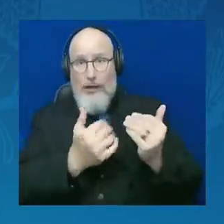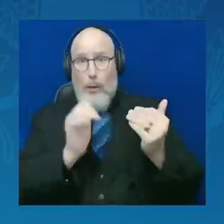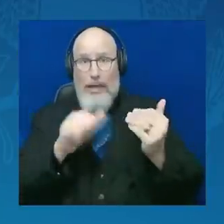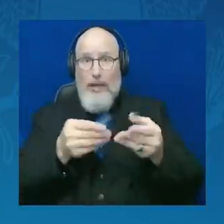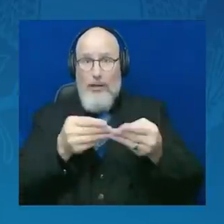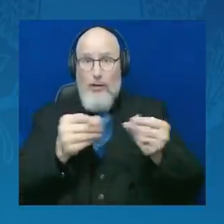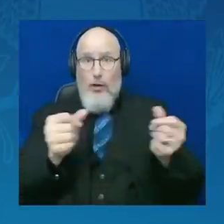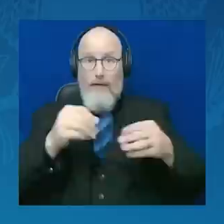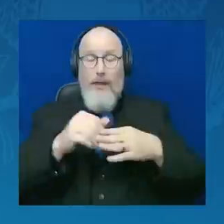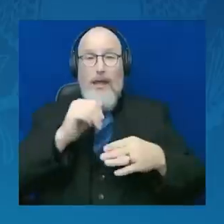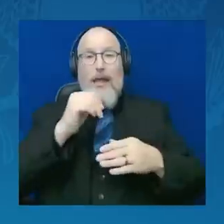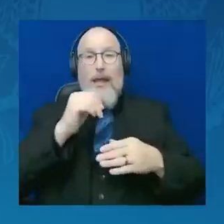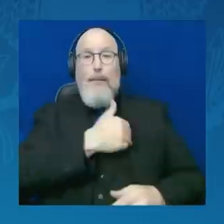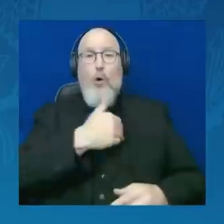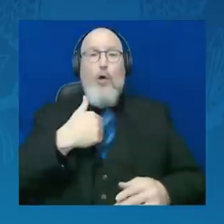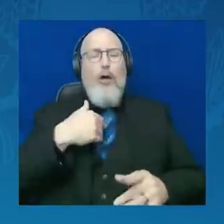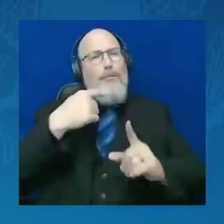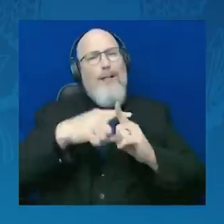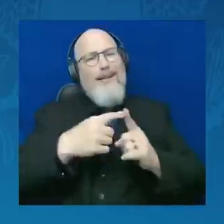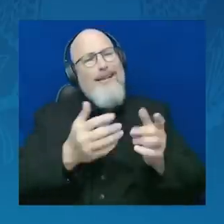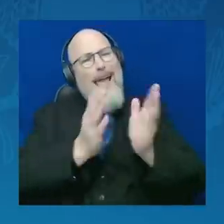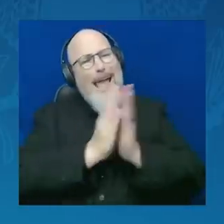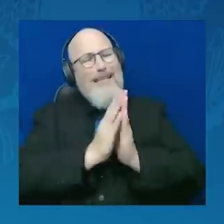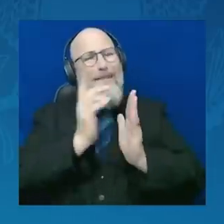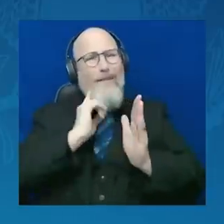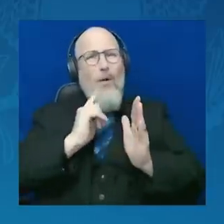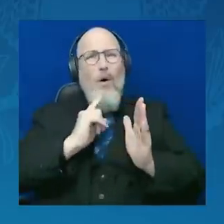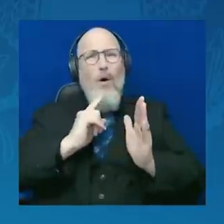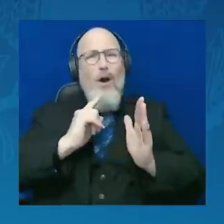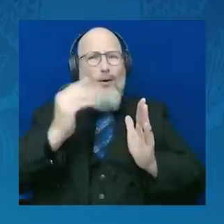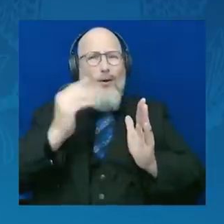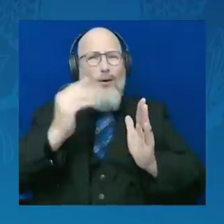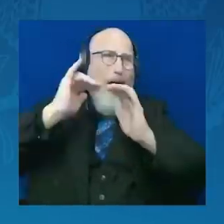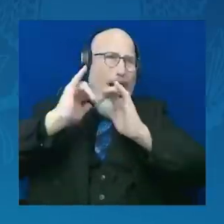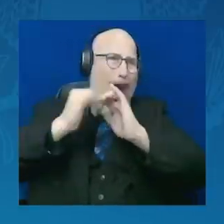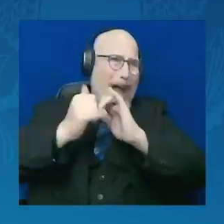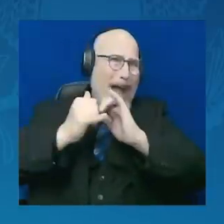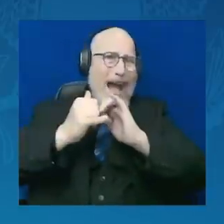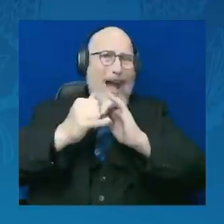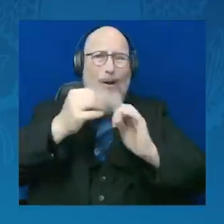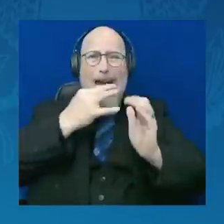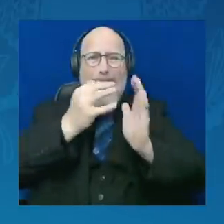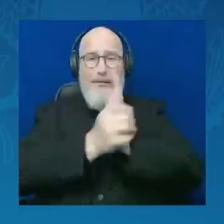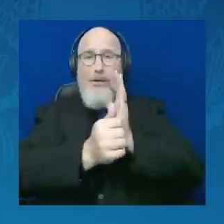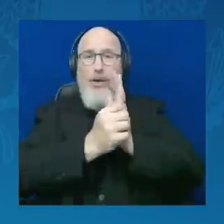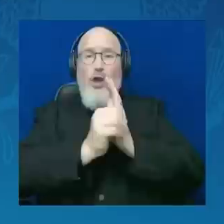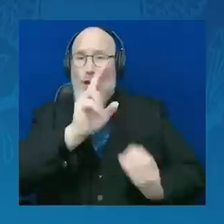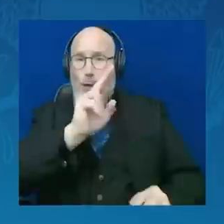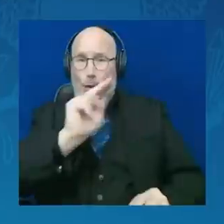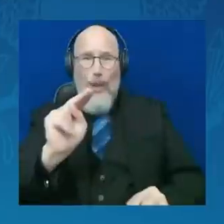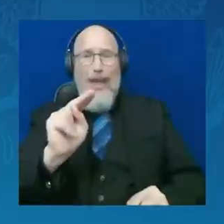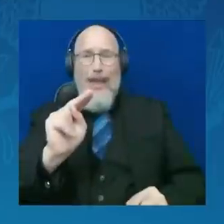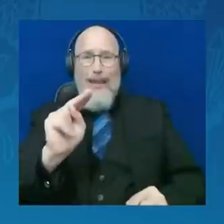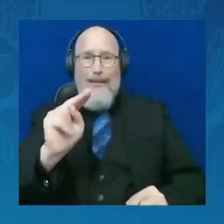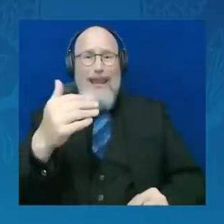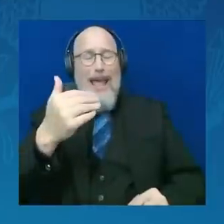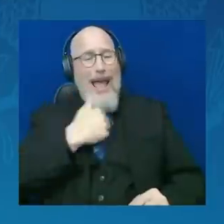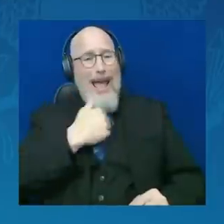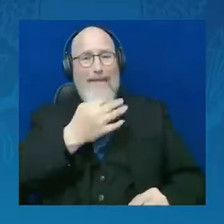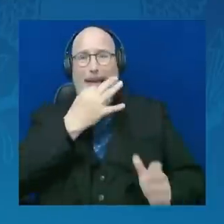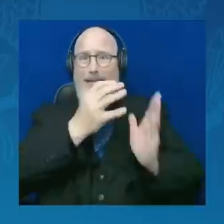for expertise, for the know-how, because the UN has got experts who have seen a multitude crisis of